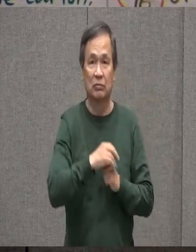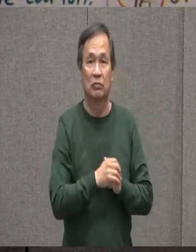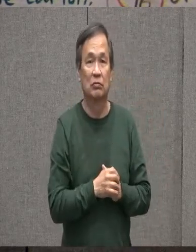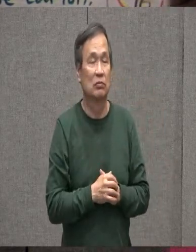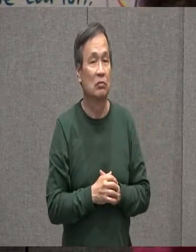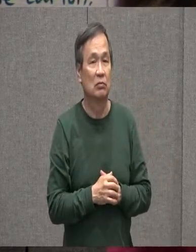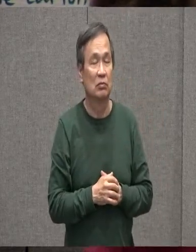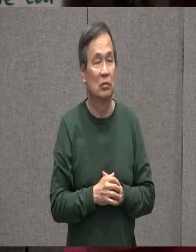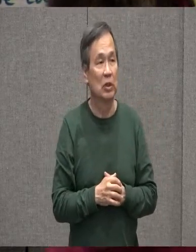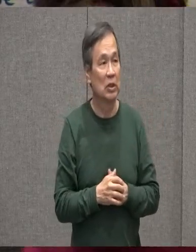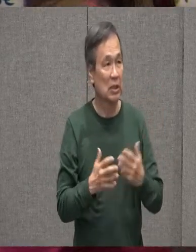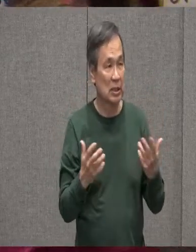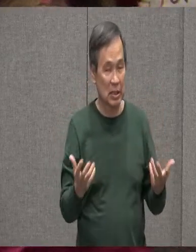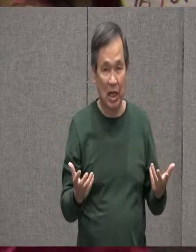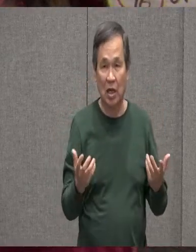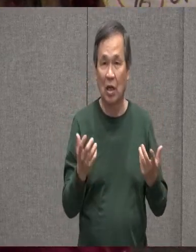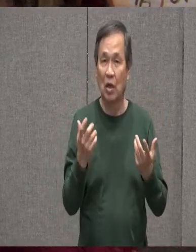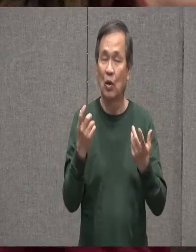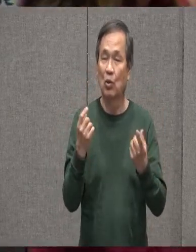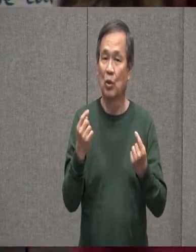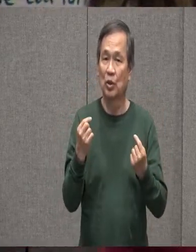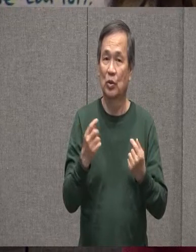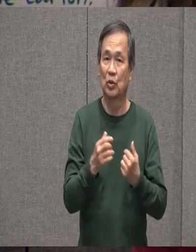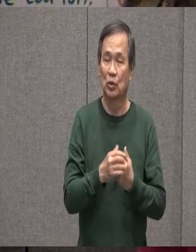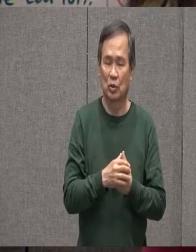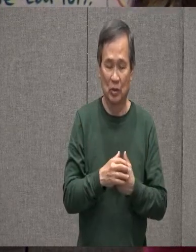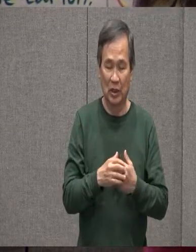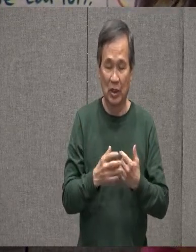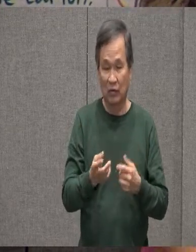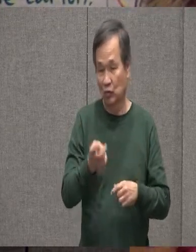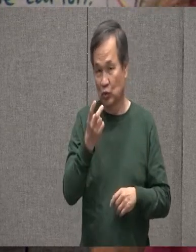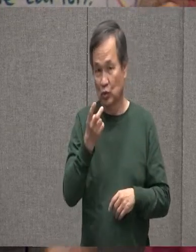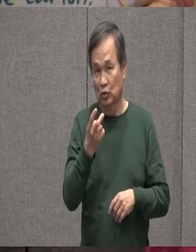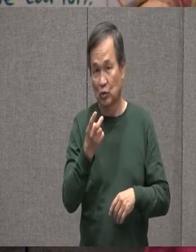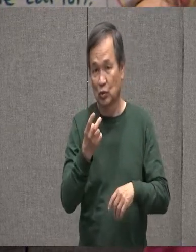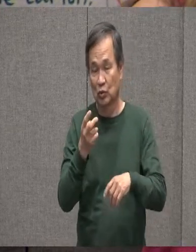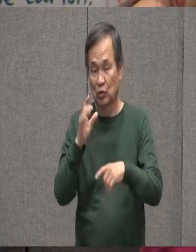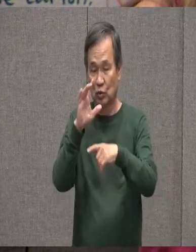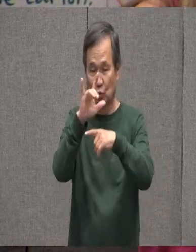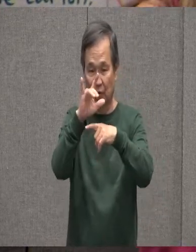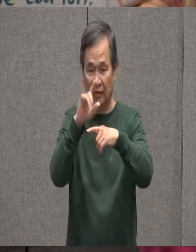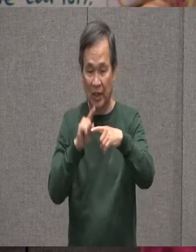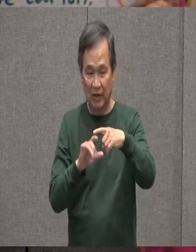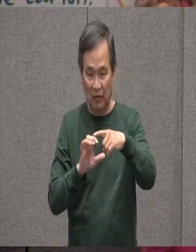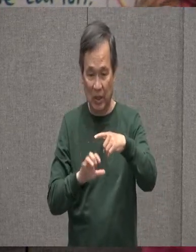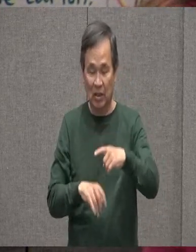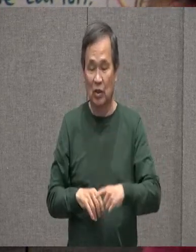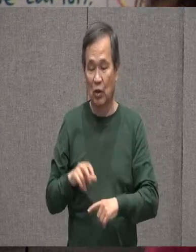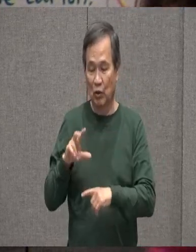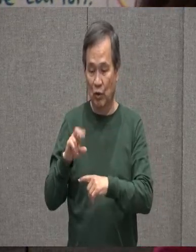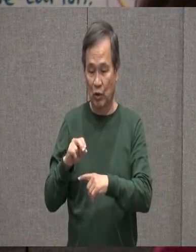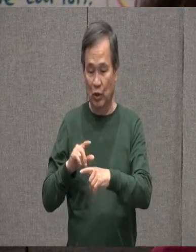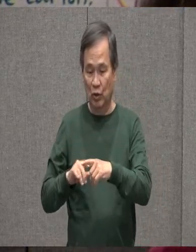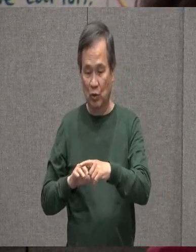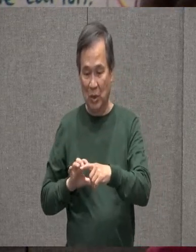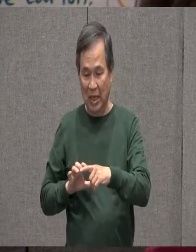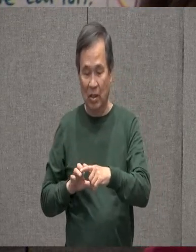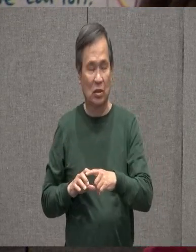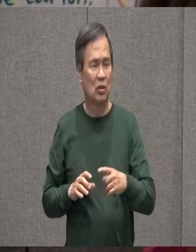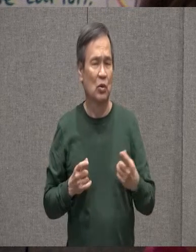pennies. Oh, you guys, thank you for your information and input. So we know we multiplied 4